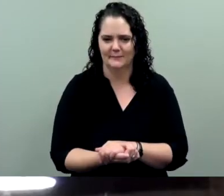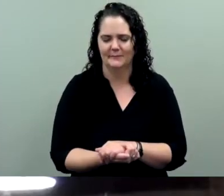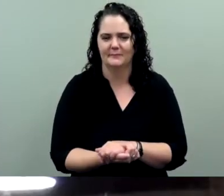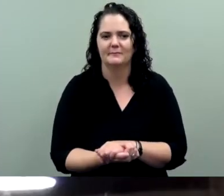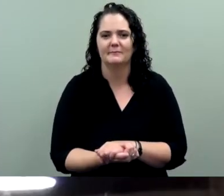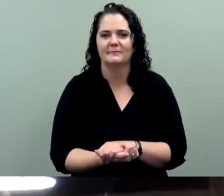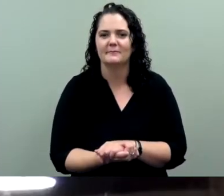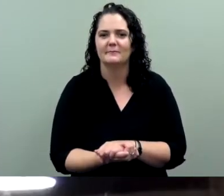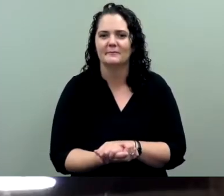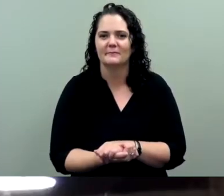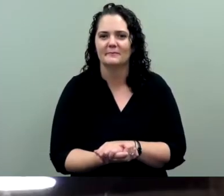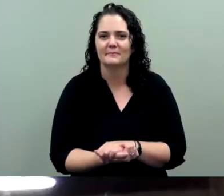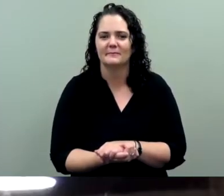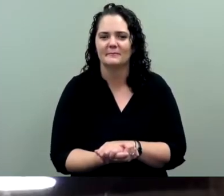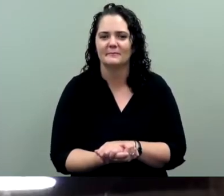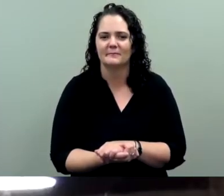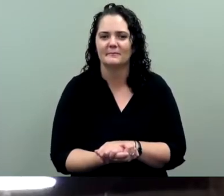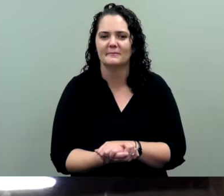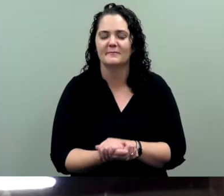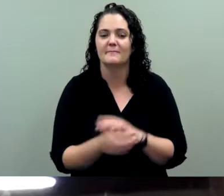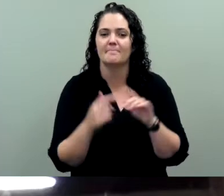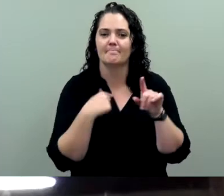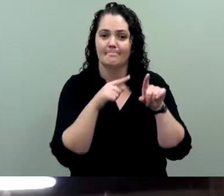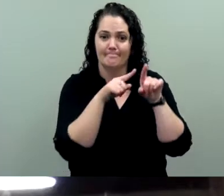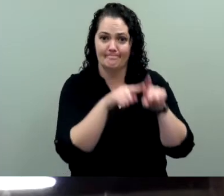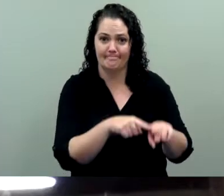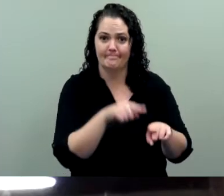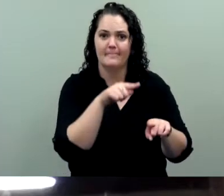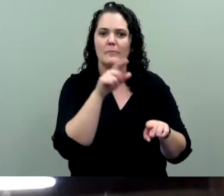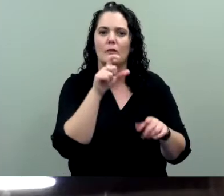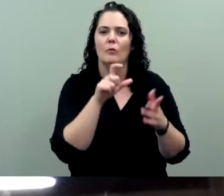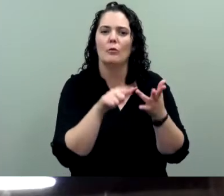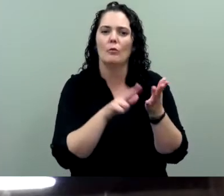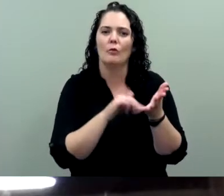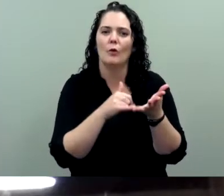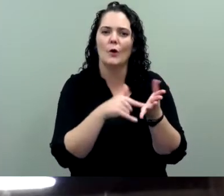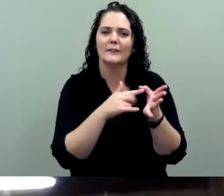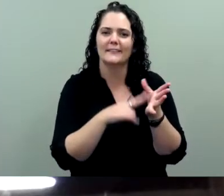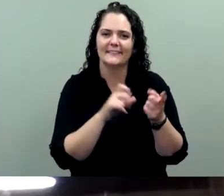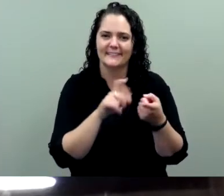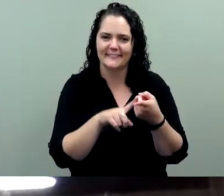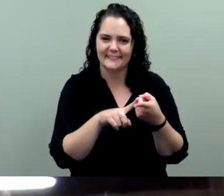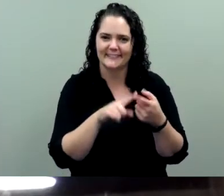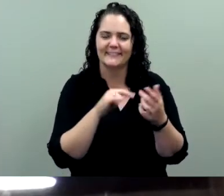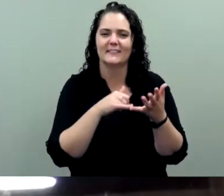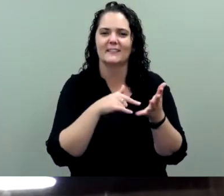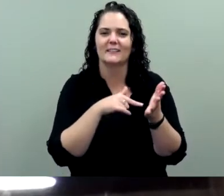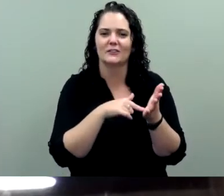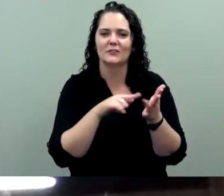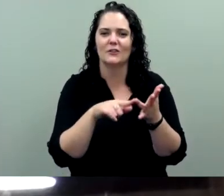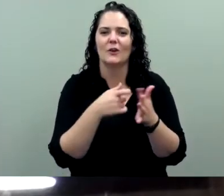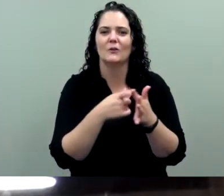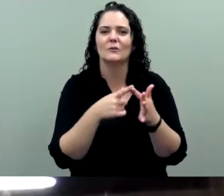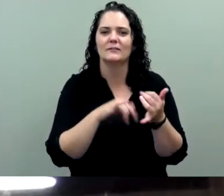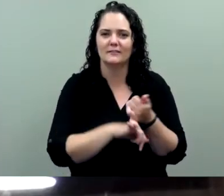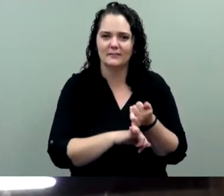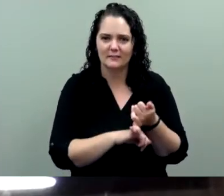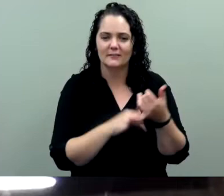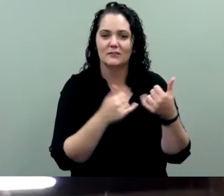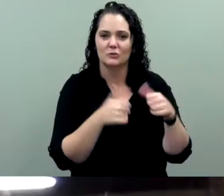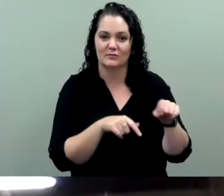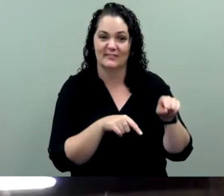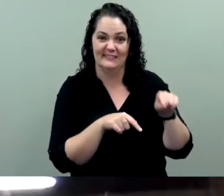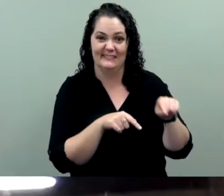drawing. Let's use the Constant Stokes drawing as a basis for your own drawing, and then I'm going to want you to share these drawings too. And